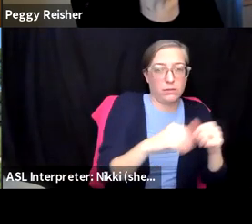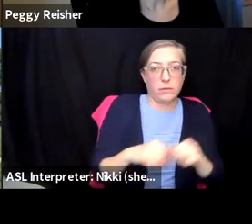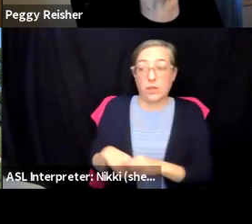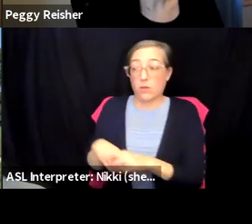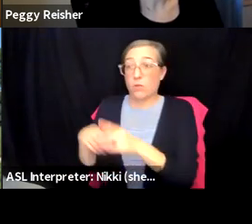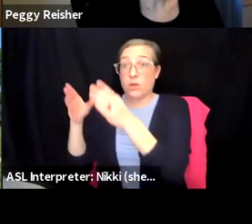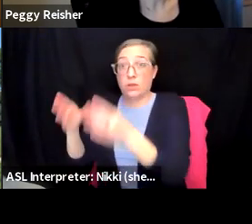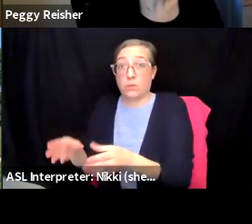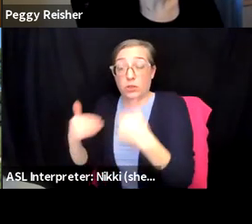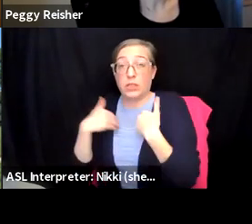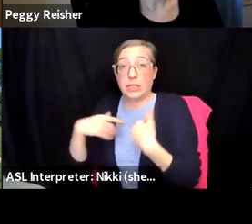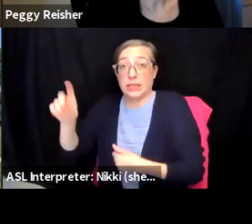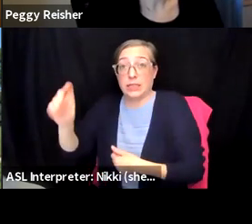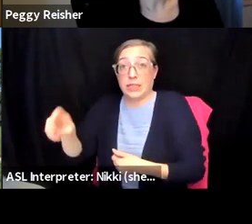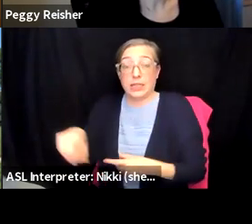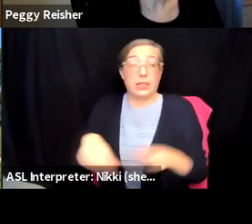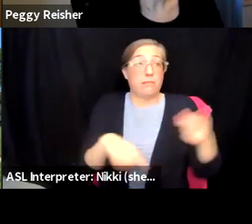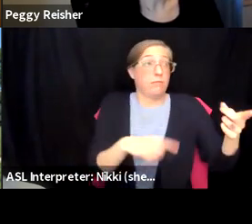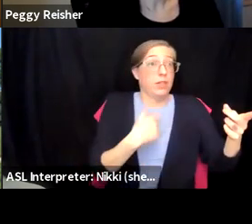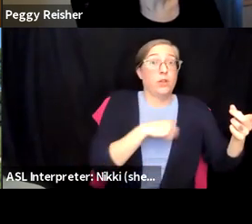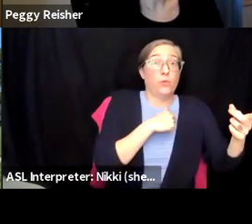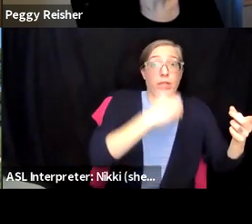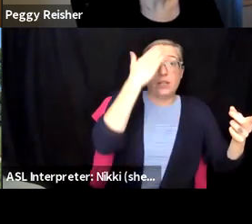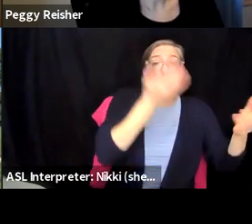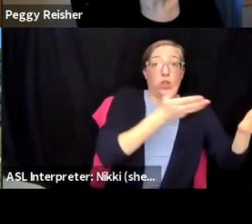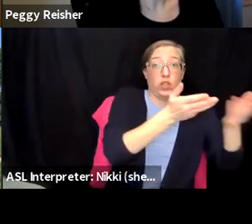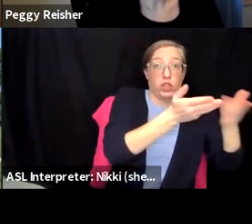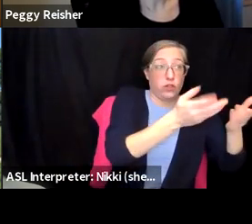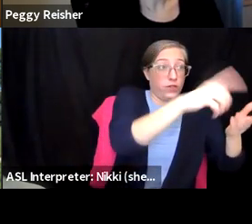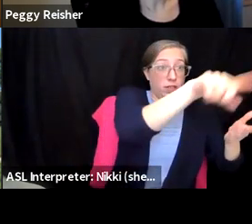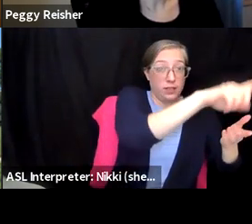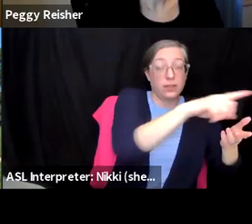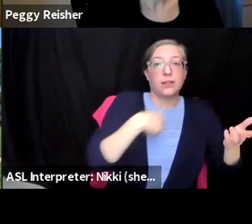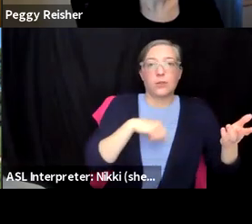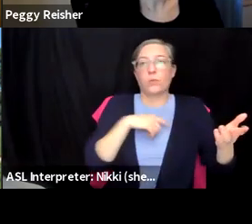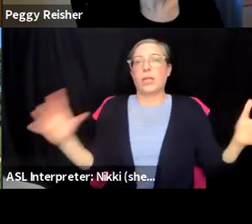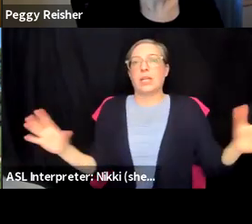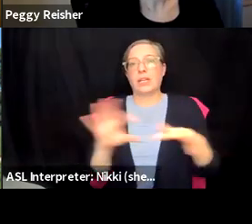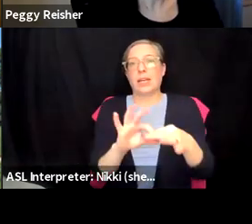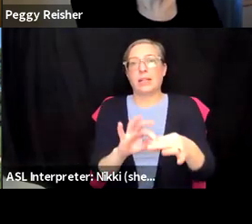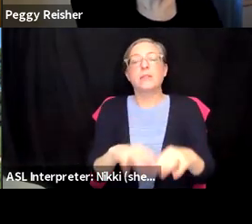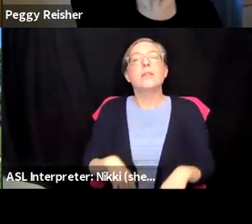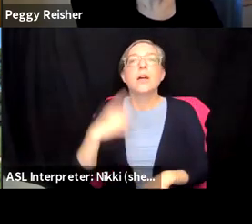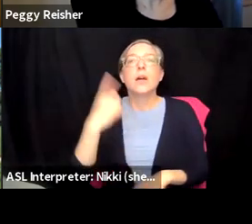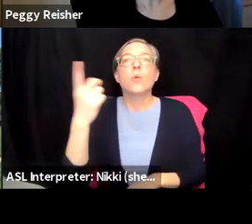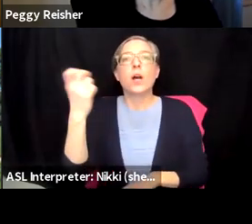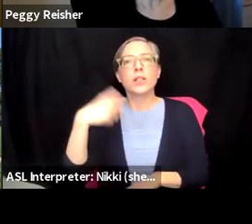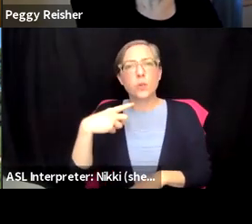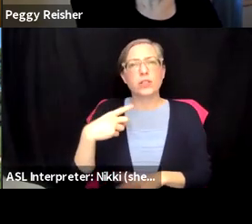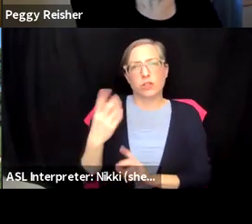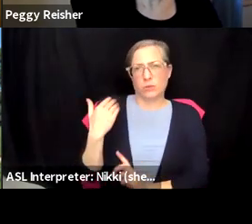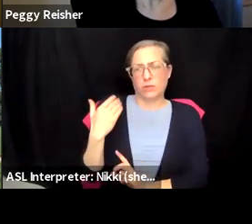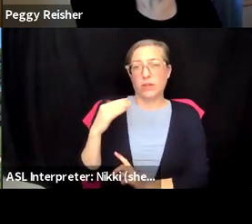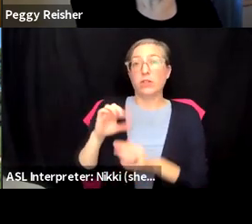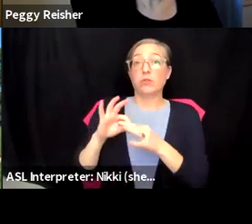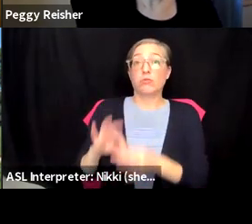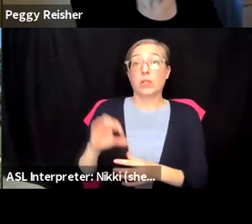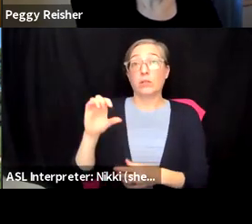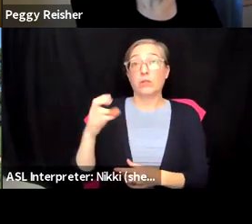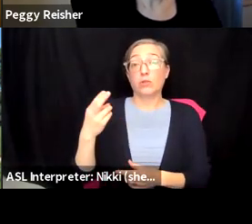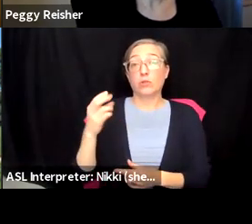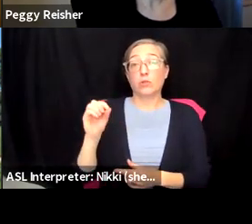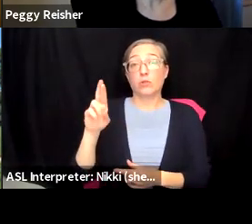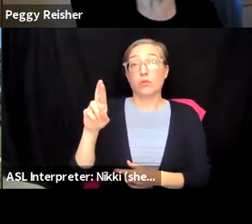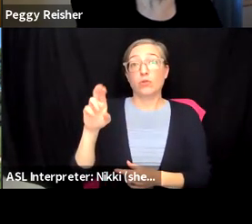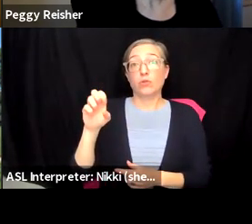connect to them. So there was a question earlier about chore services. So if you were to call into the ADRC, we